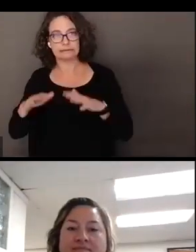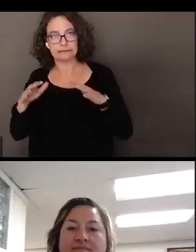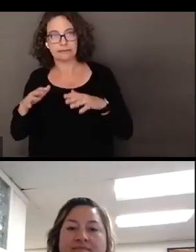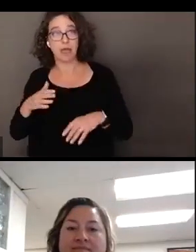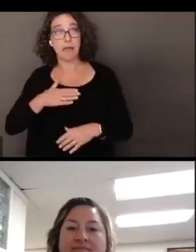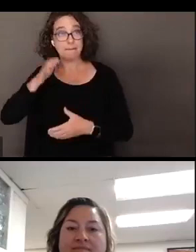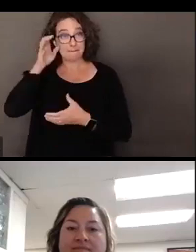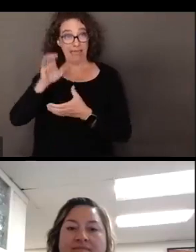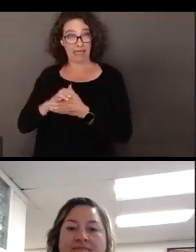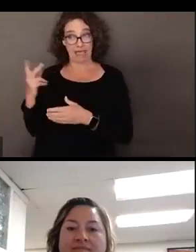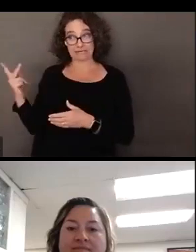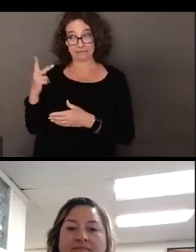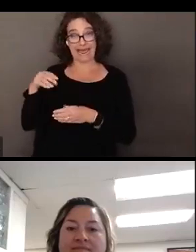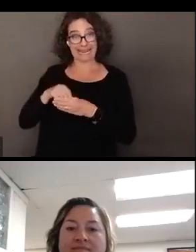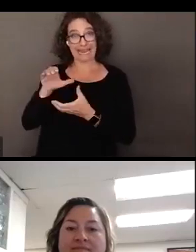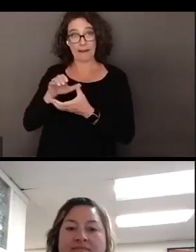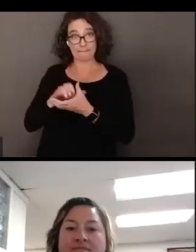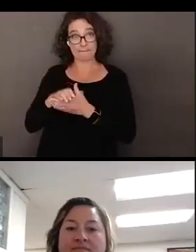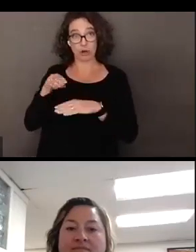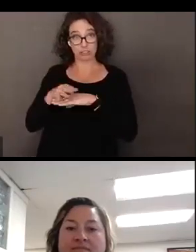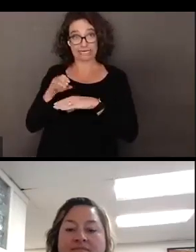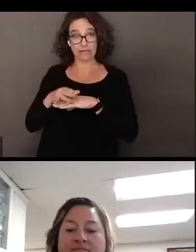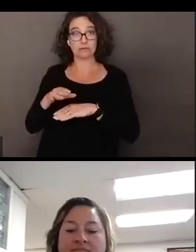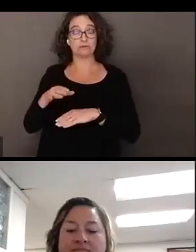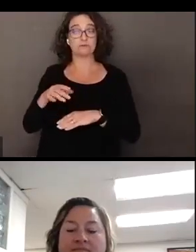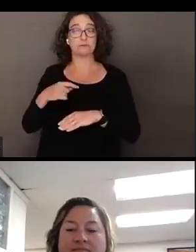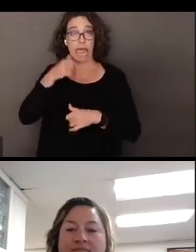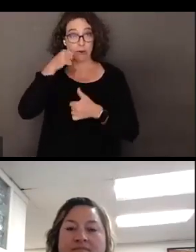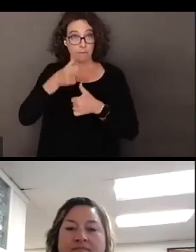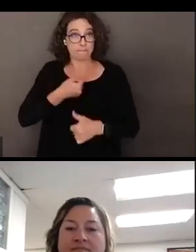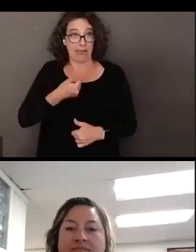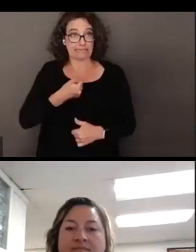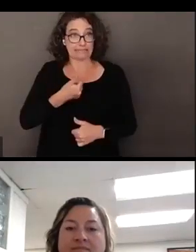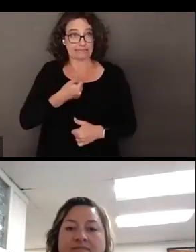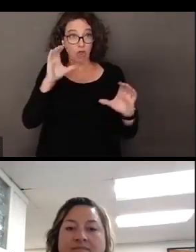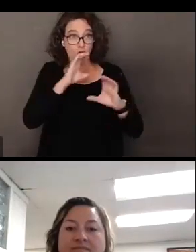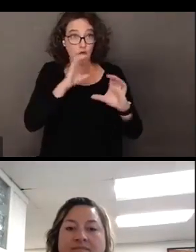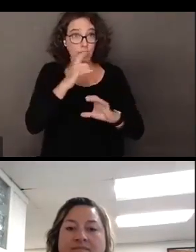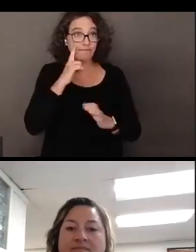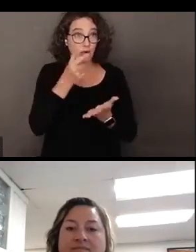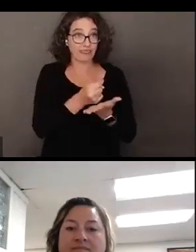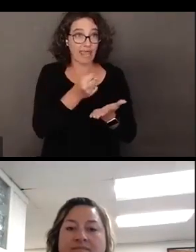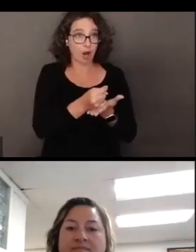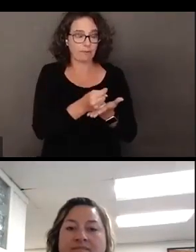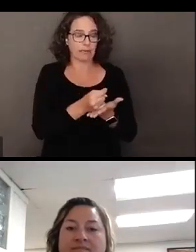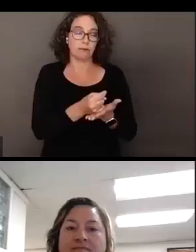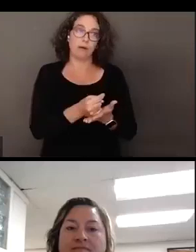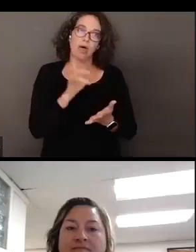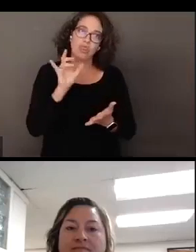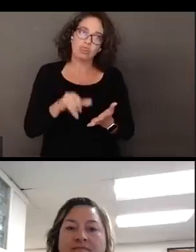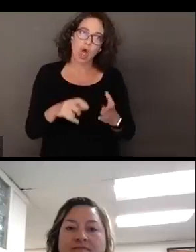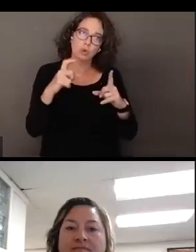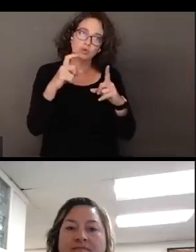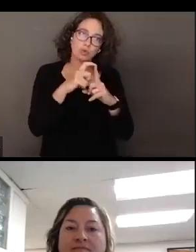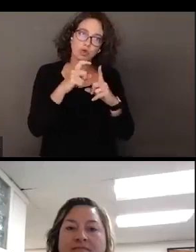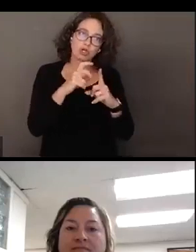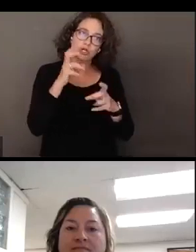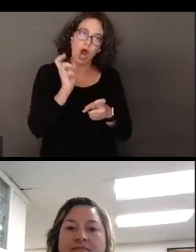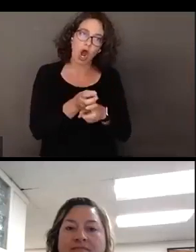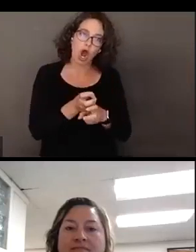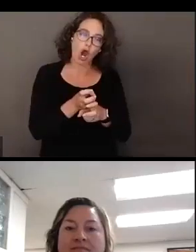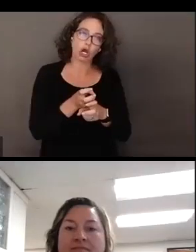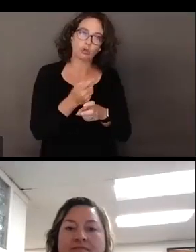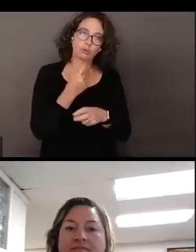and I remember I'm myself seeking therapy. And those words are really hard to say, to